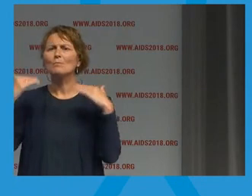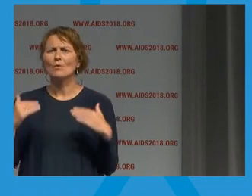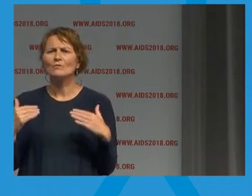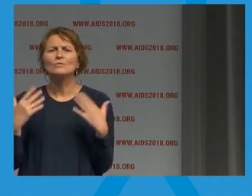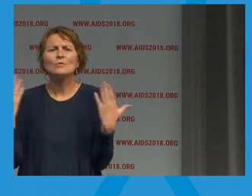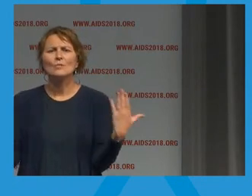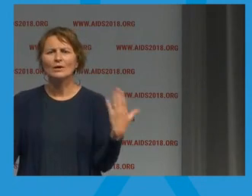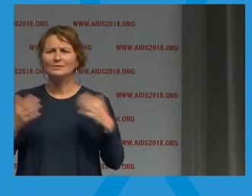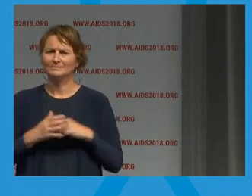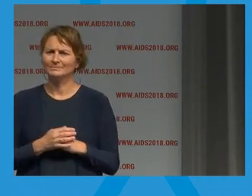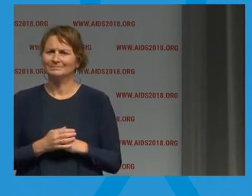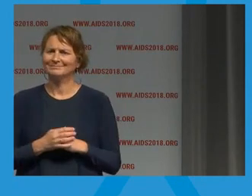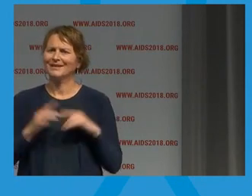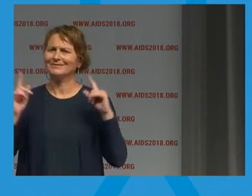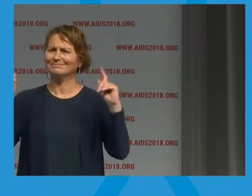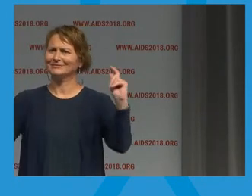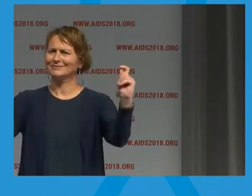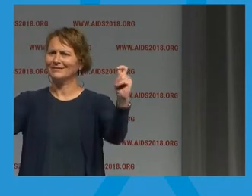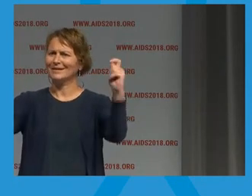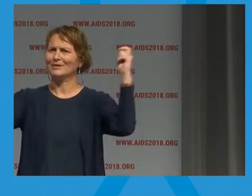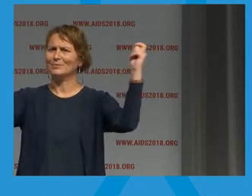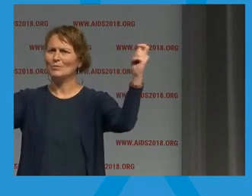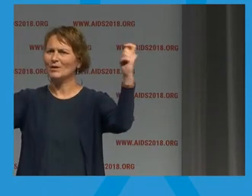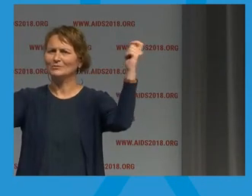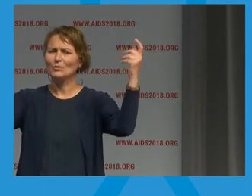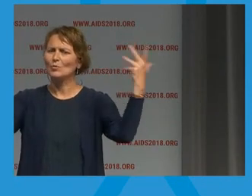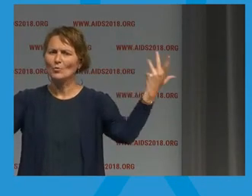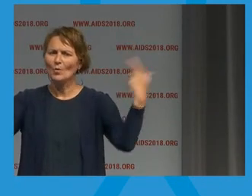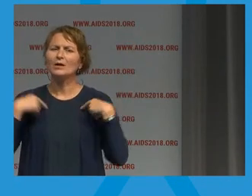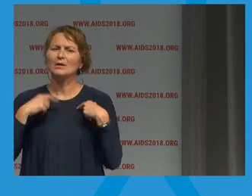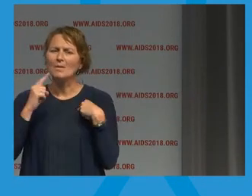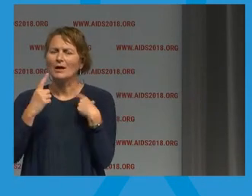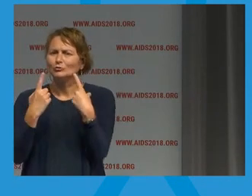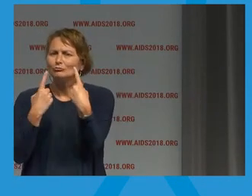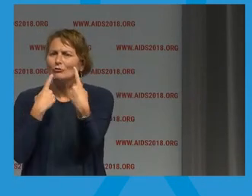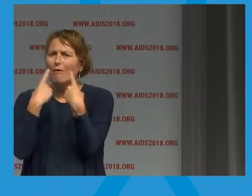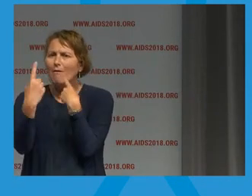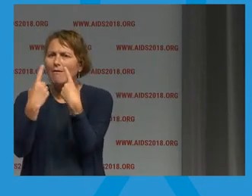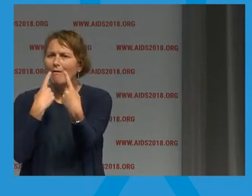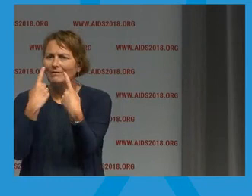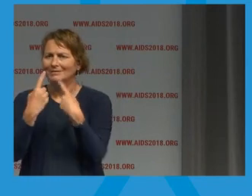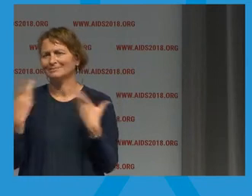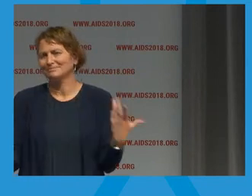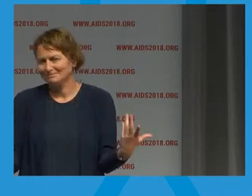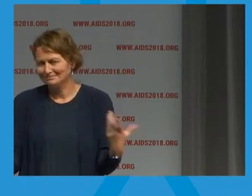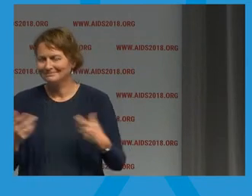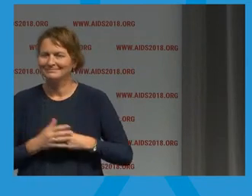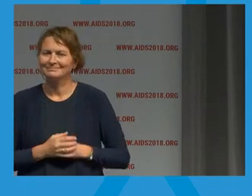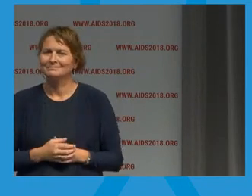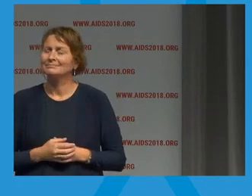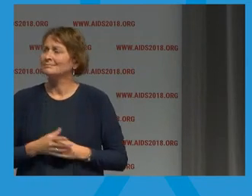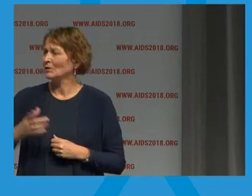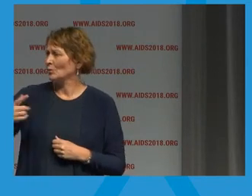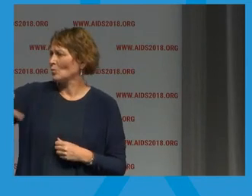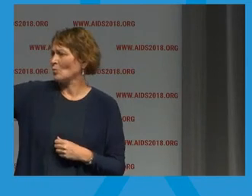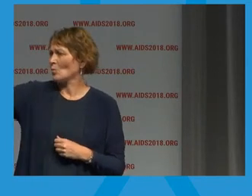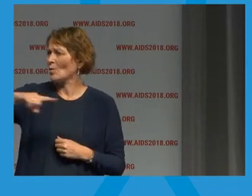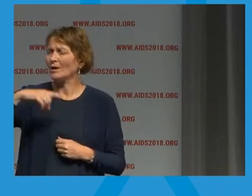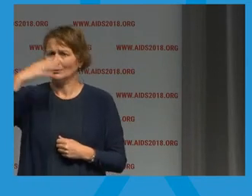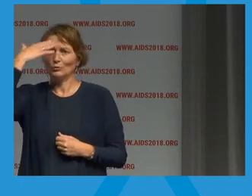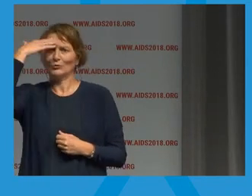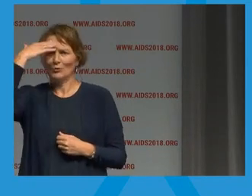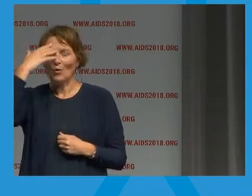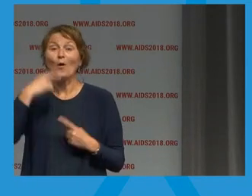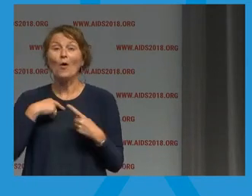the celebration which involves talking, and we all know how Prudence